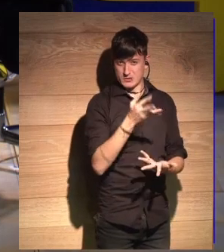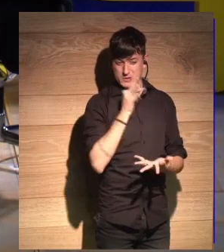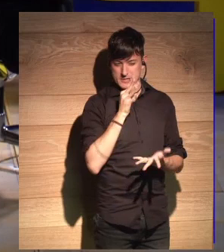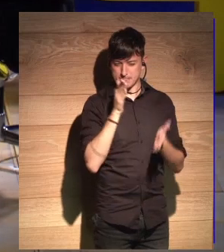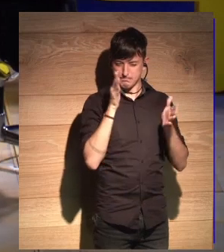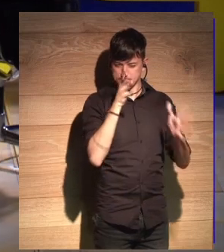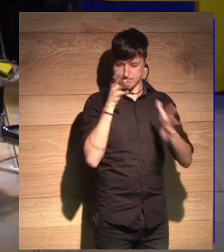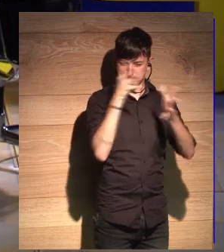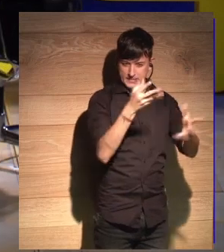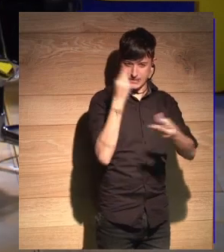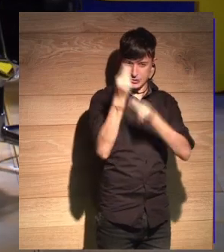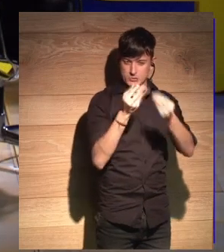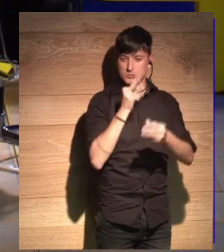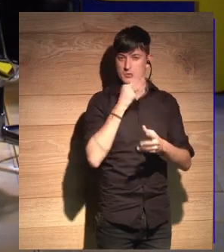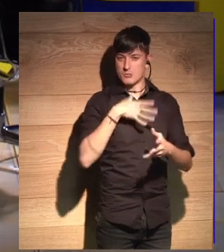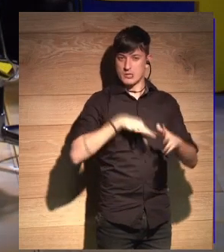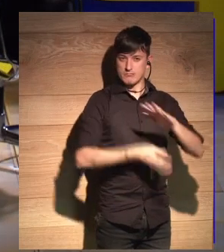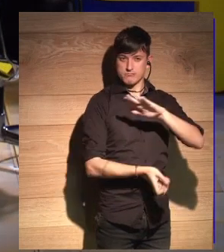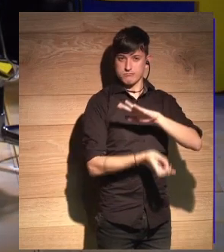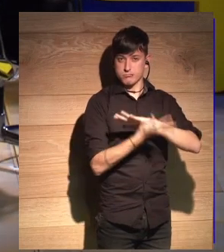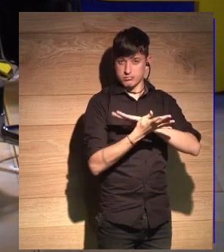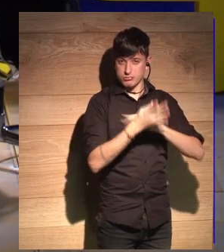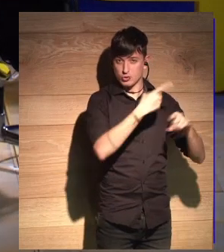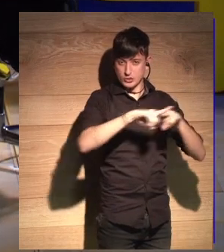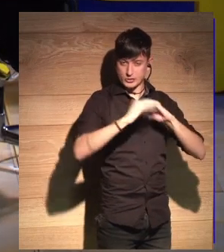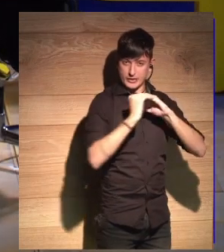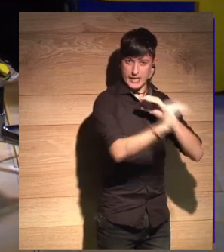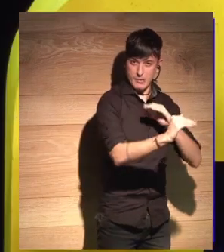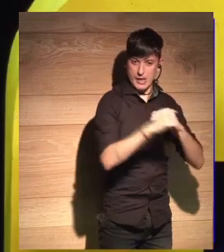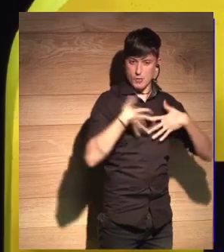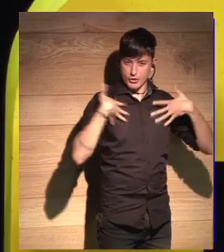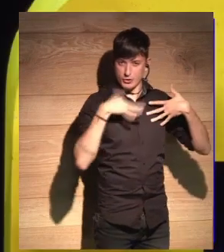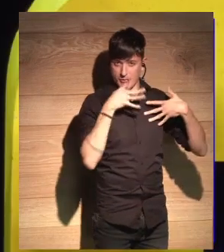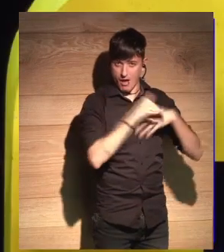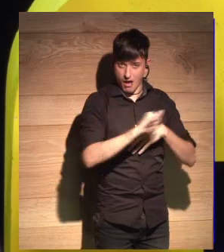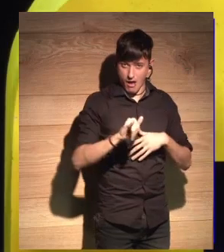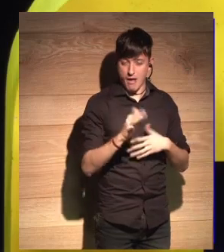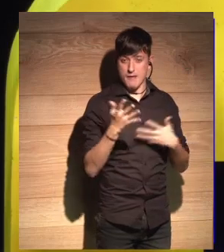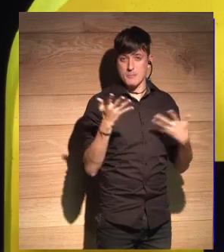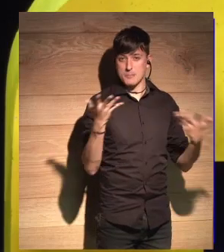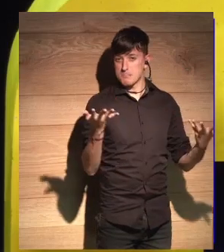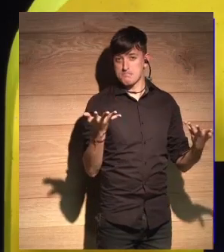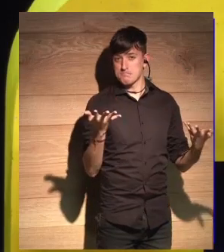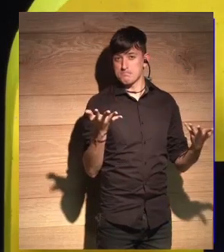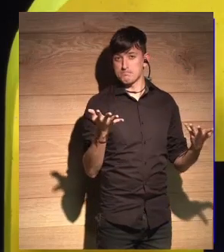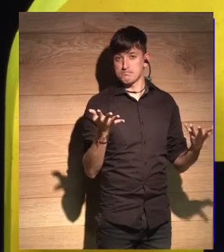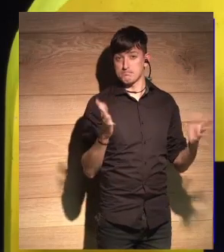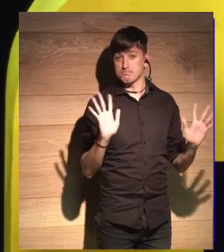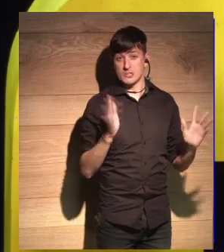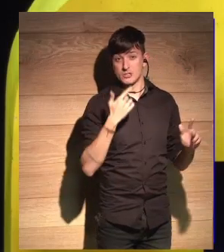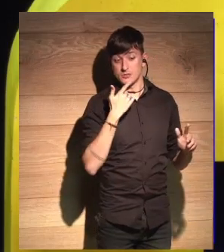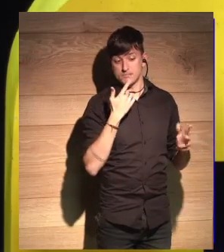still a lot of excitement, but there's also, like, I published the Calm Technology book. Google hired an agency to translate that into a